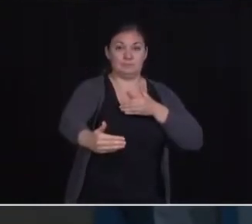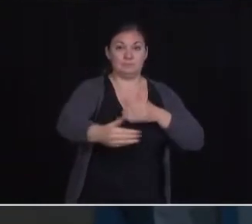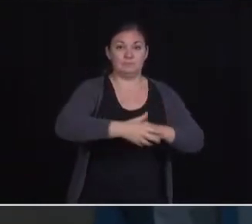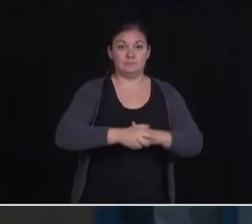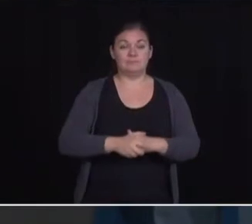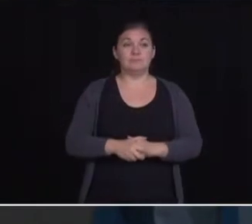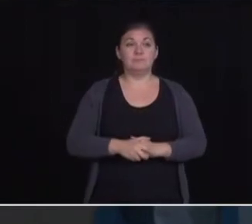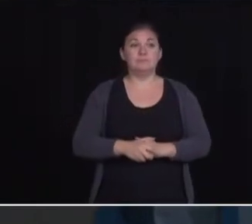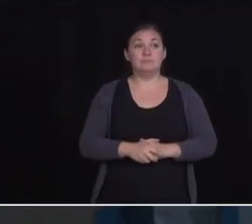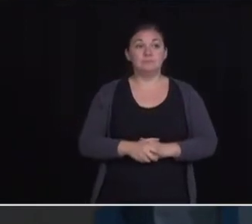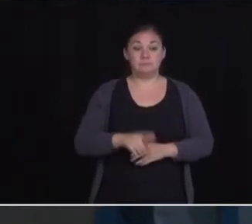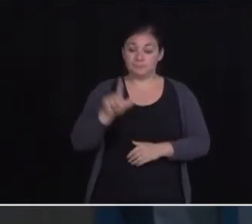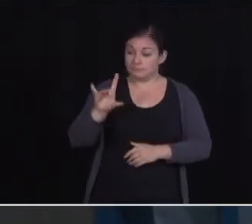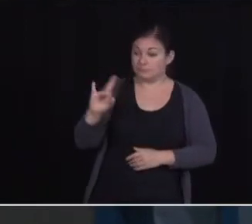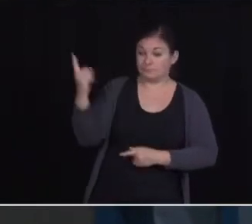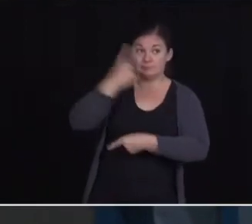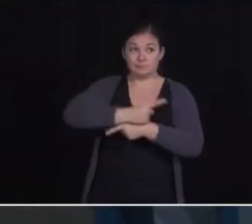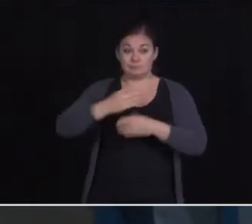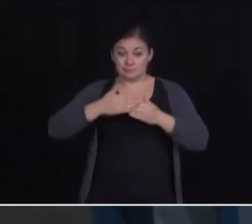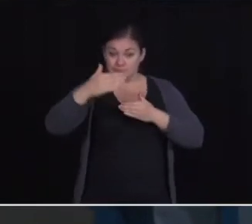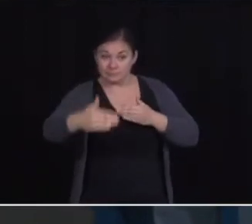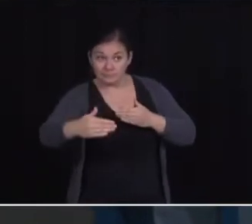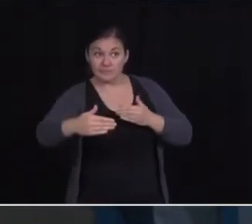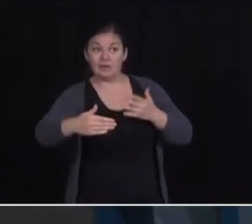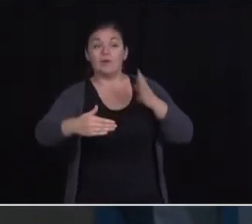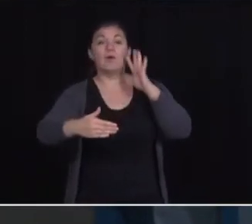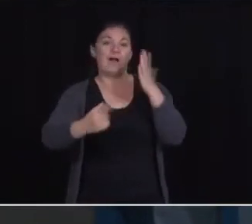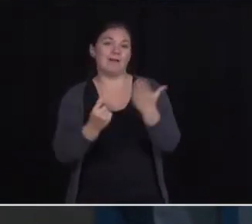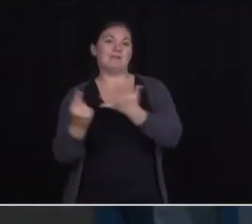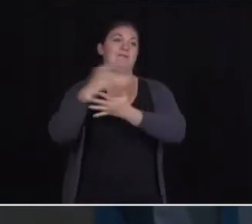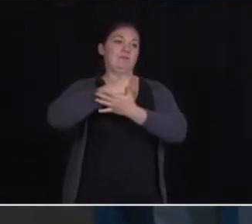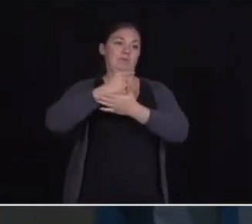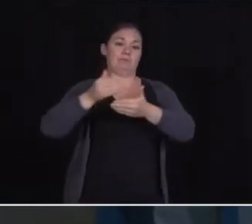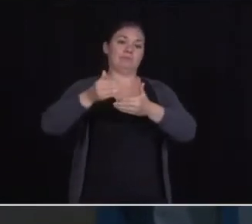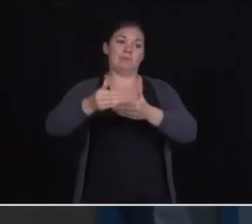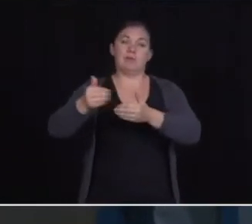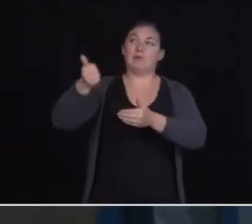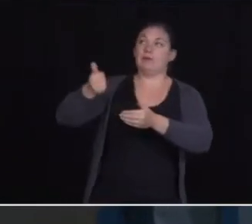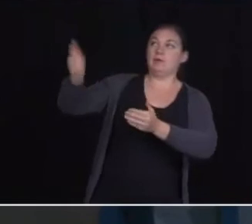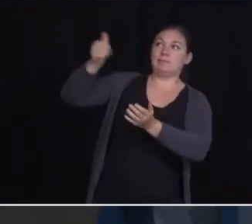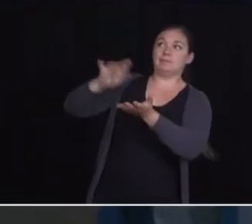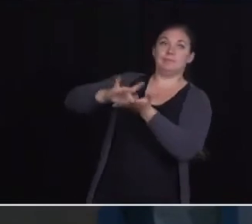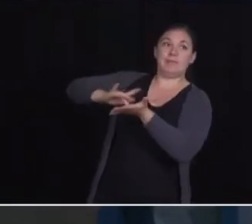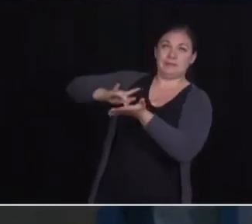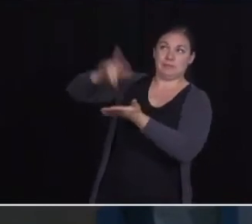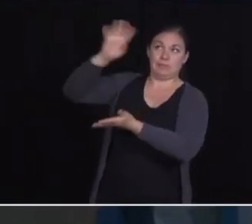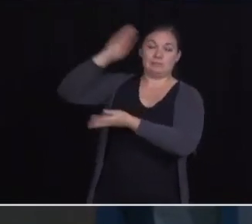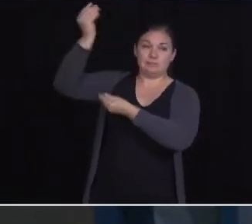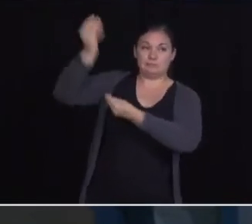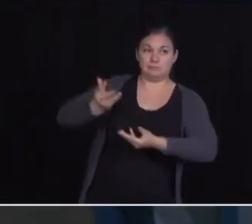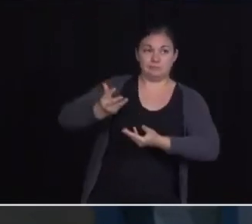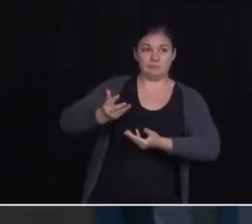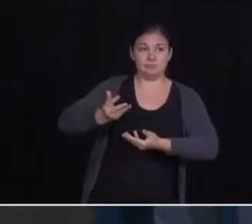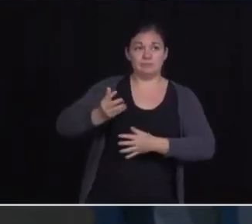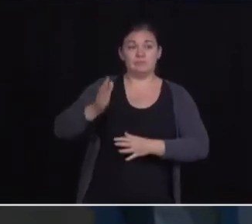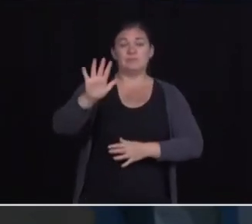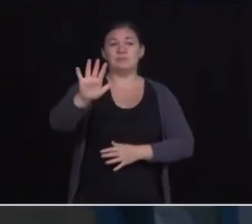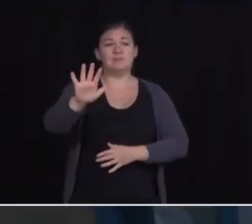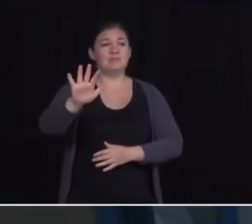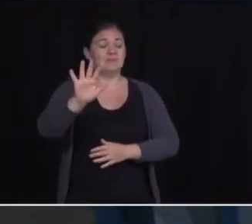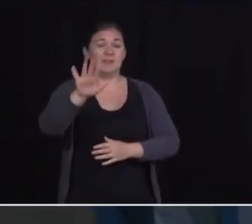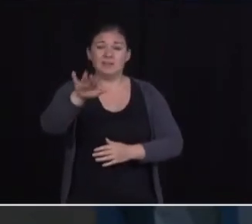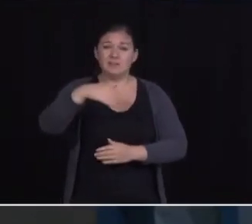Health Measures Table. I can't stress this enough. on how difficult, how painful it was to make